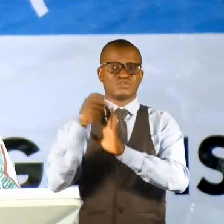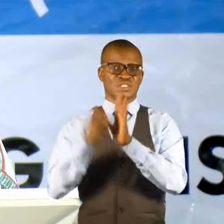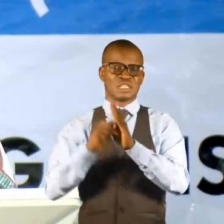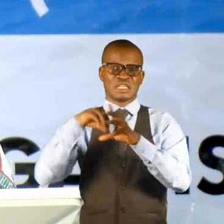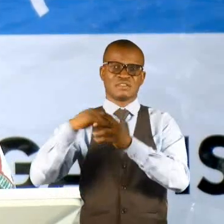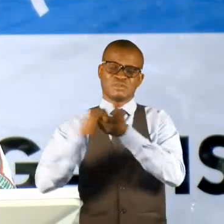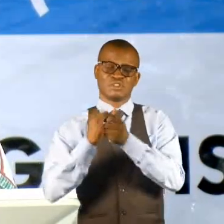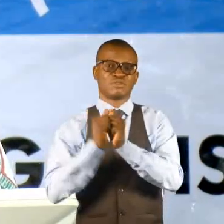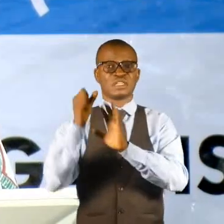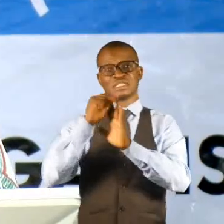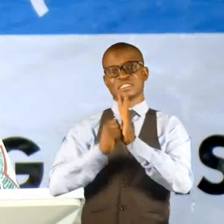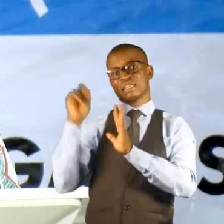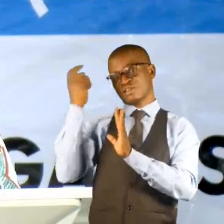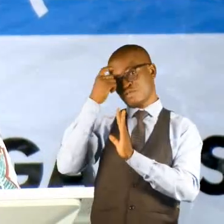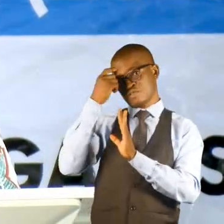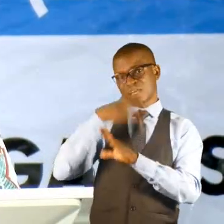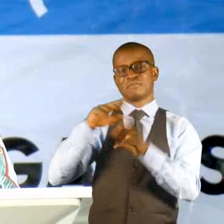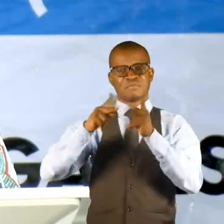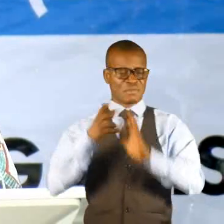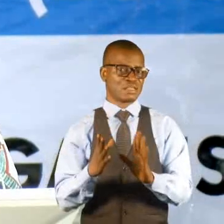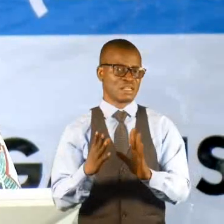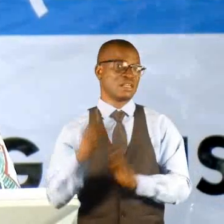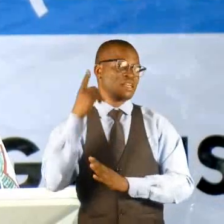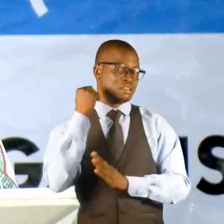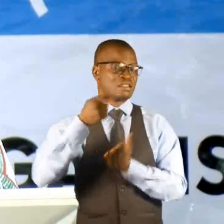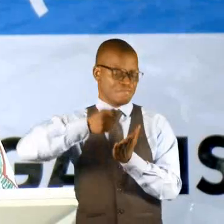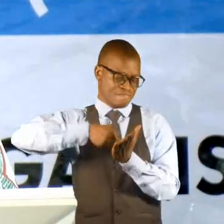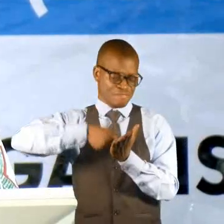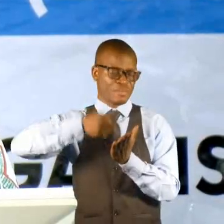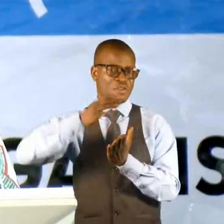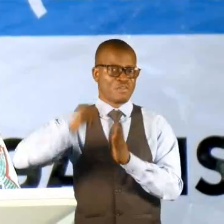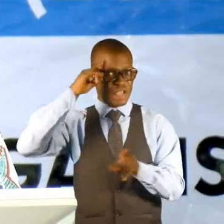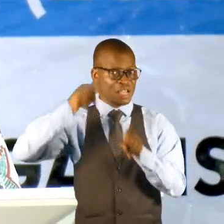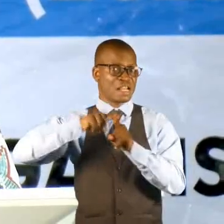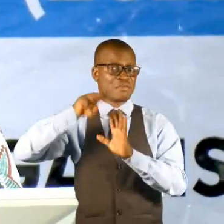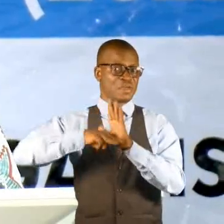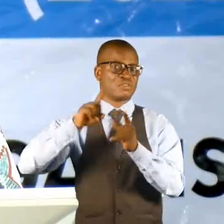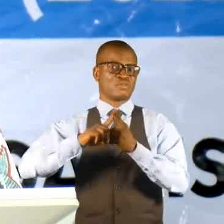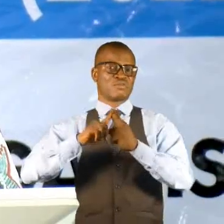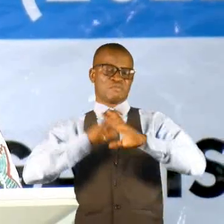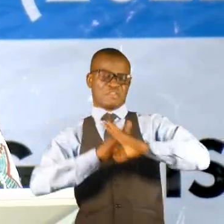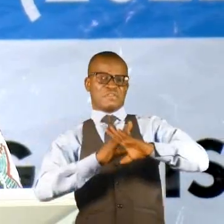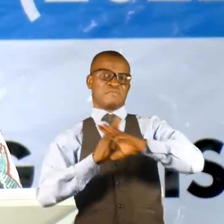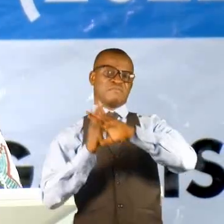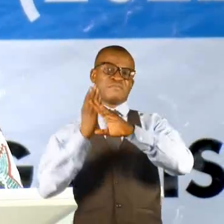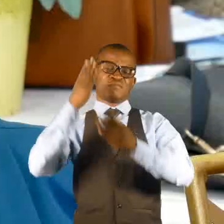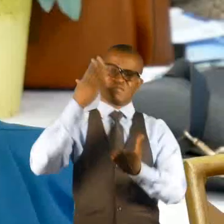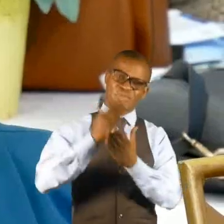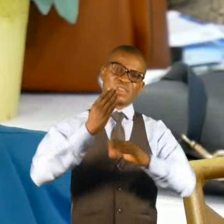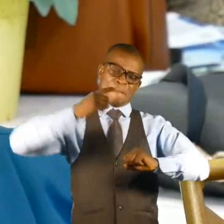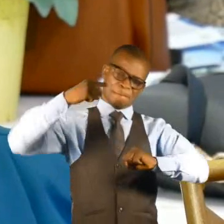in collaboration with state governors and partners. The recent signing of bilateral agreements to prevent,